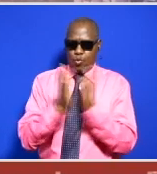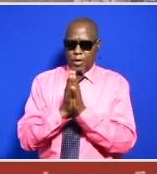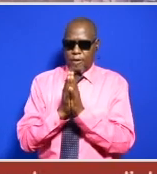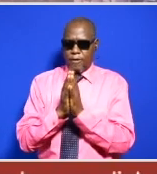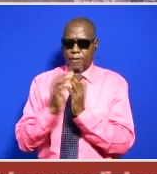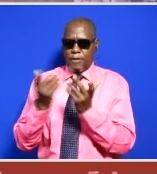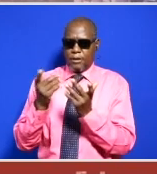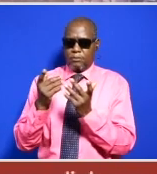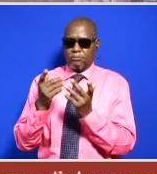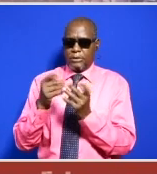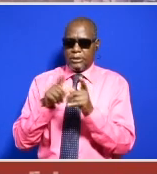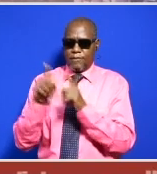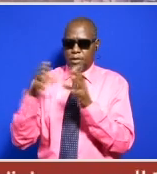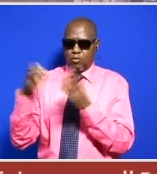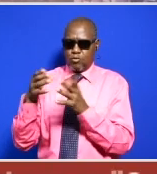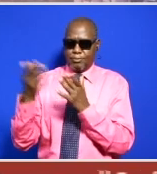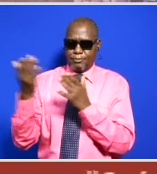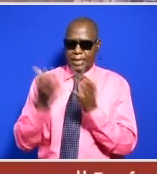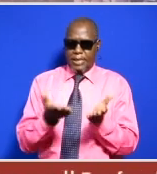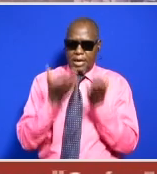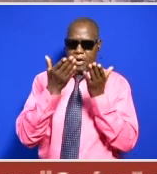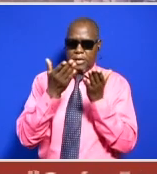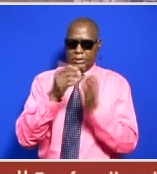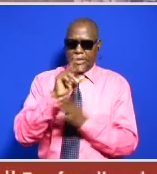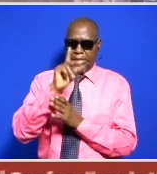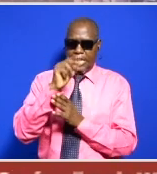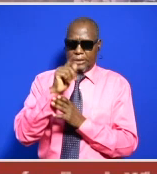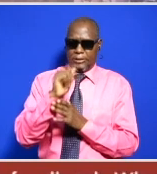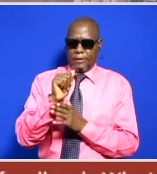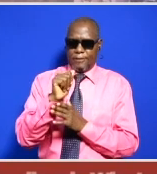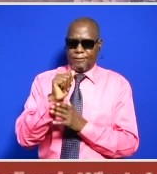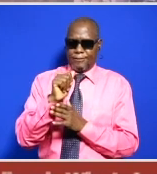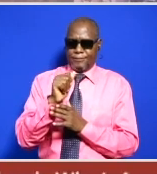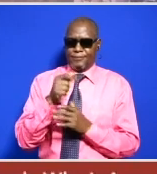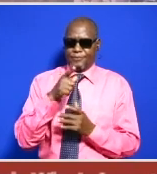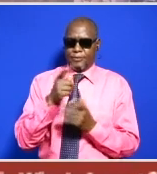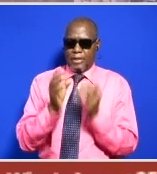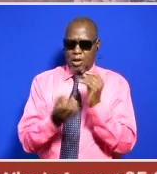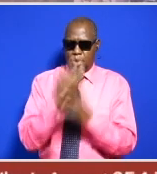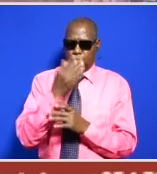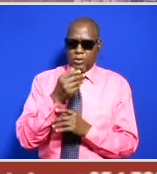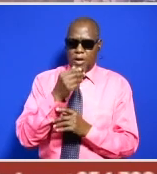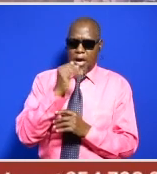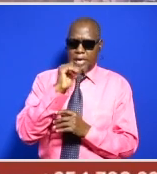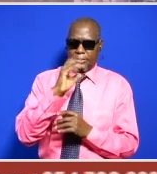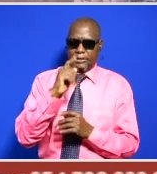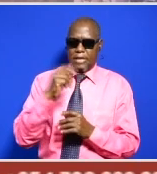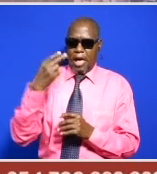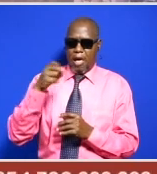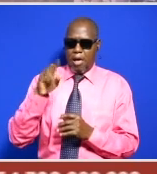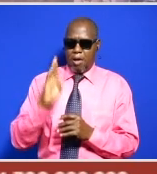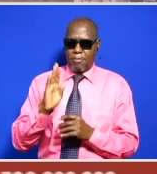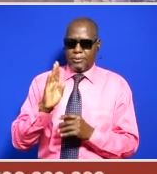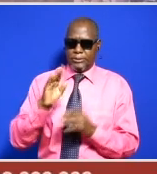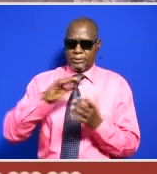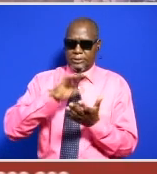wireless infrastructure data connectivity in the rural areas. Speaking during the launch of the ICT Hub Center, Governor Joshua